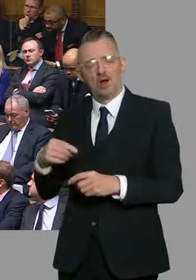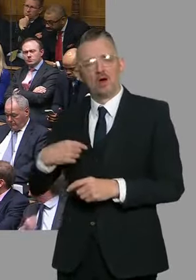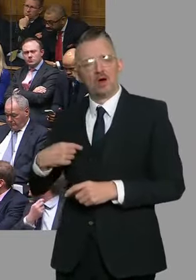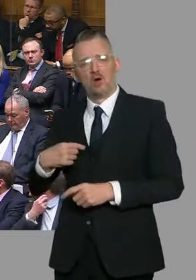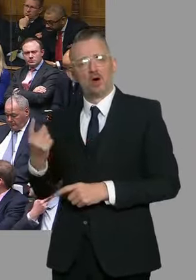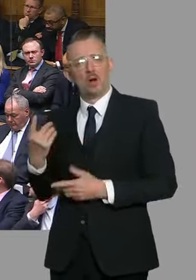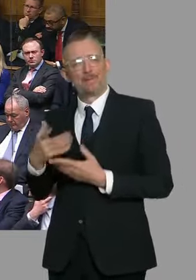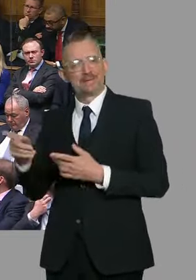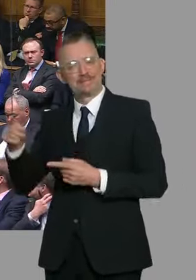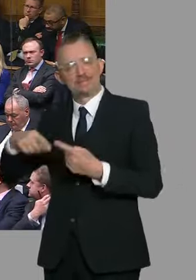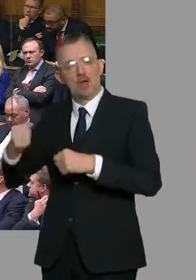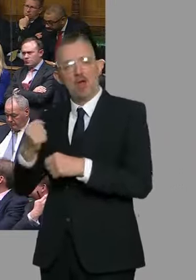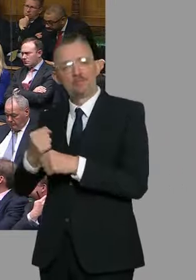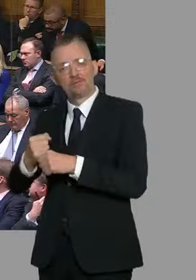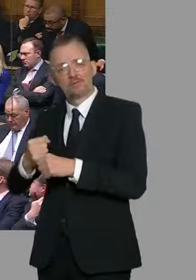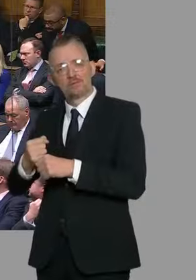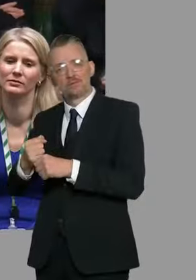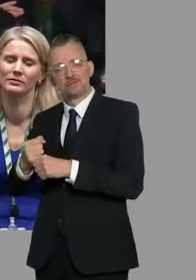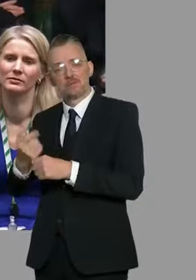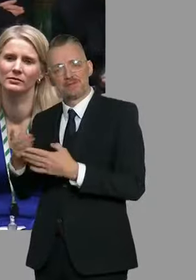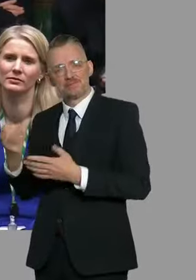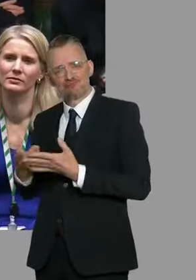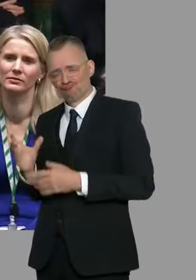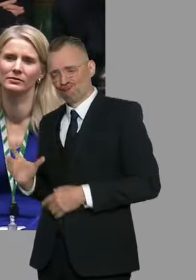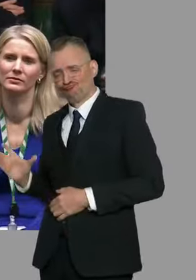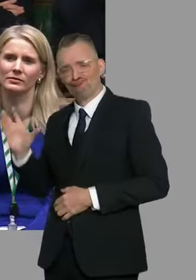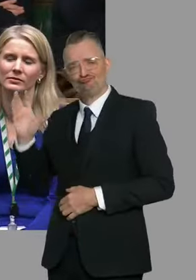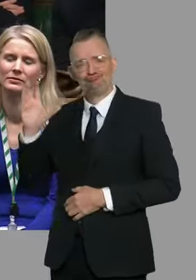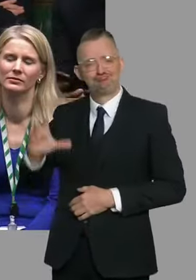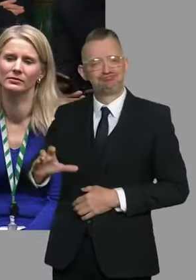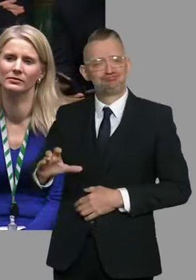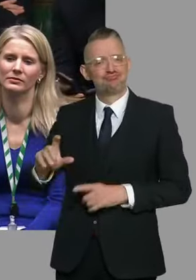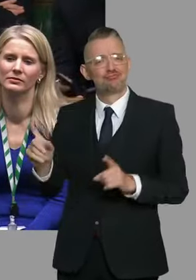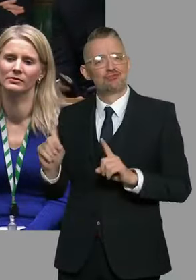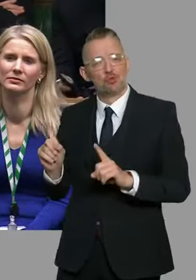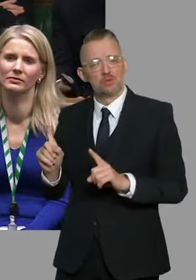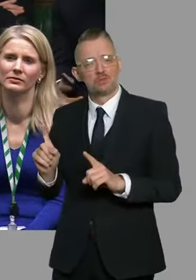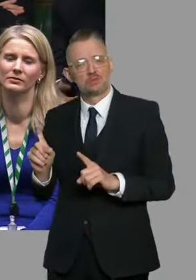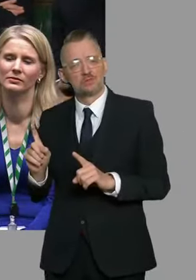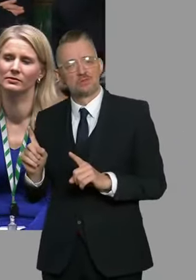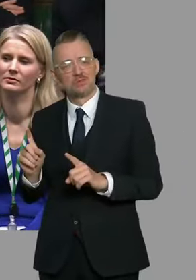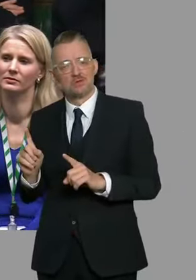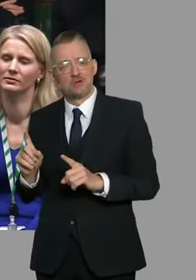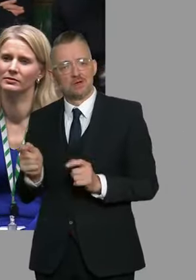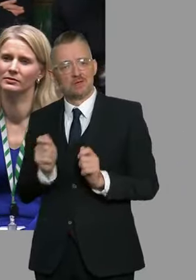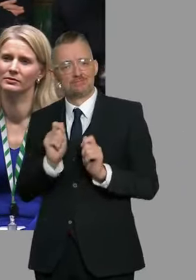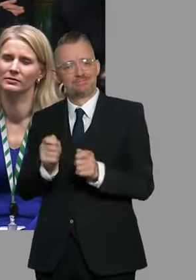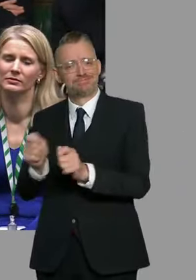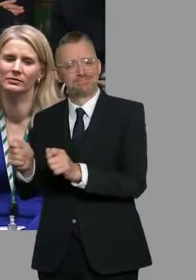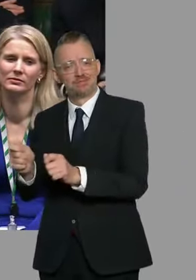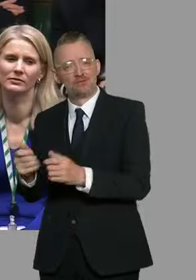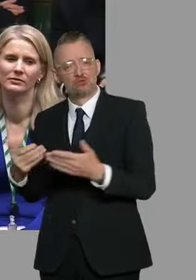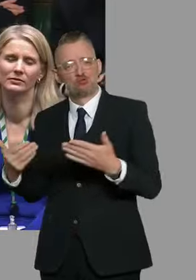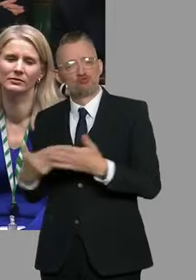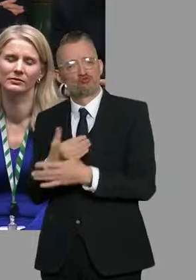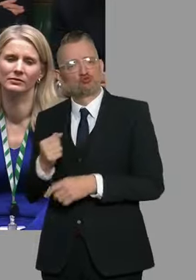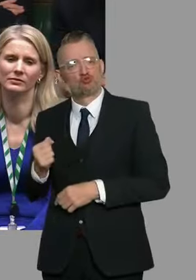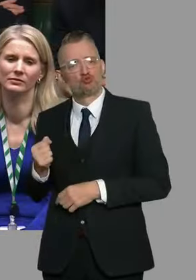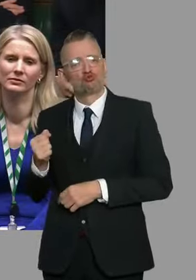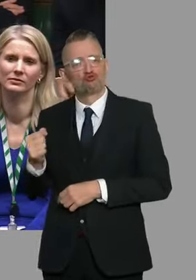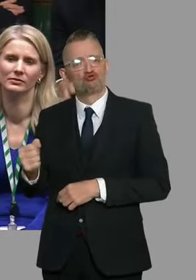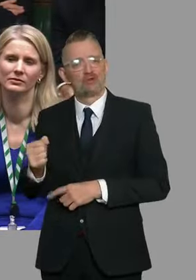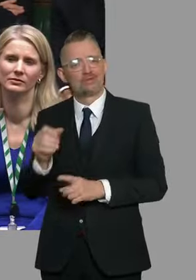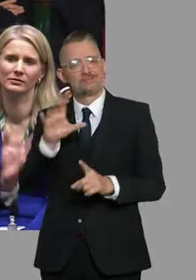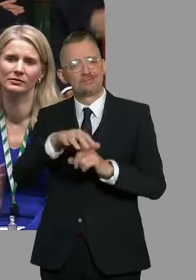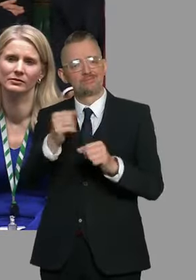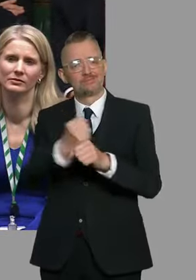scheme. In the first 2 weeks of this government, that was scrapped. Will the Prime Minister use his good offices to give my